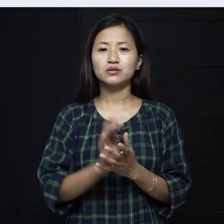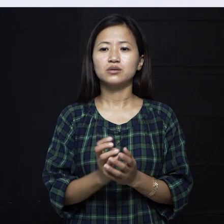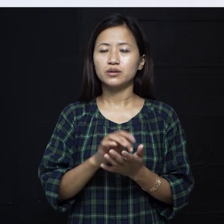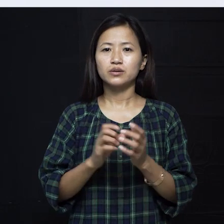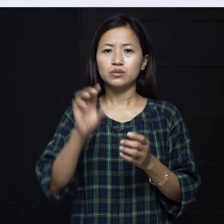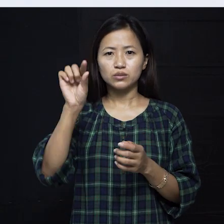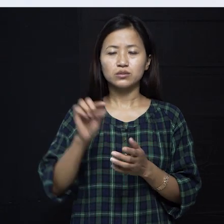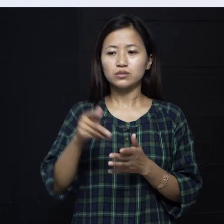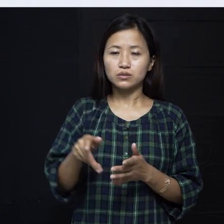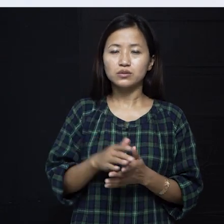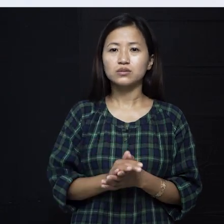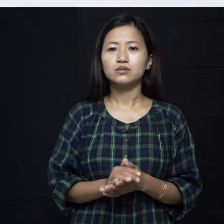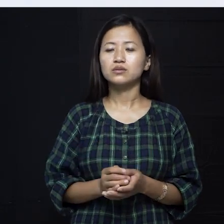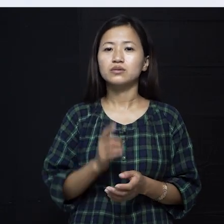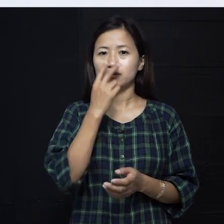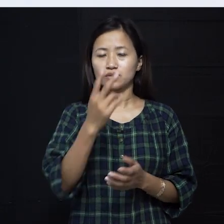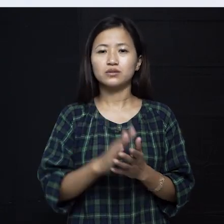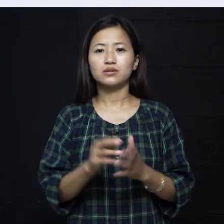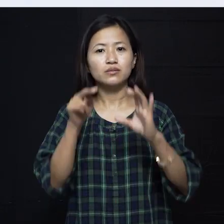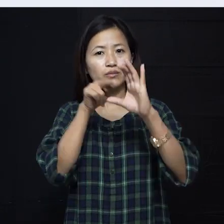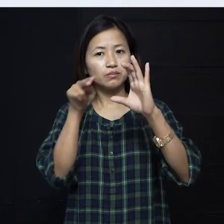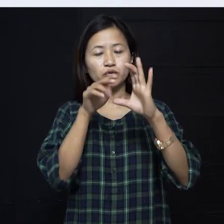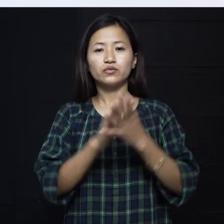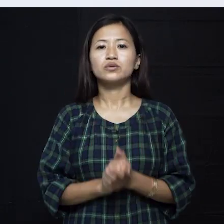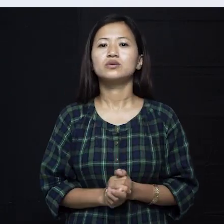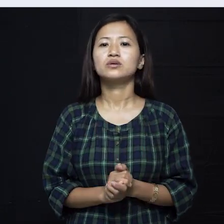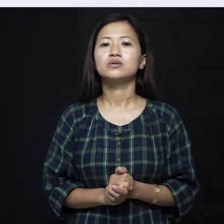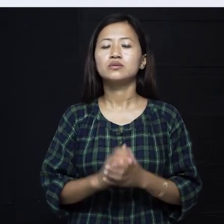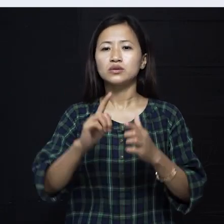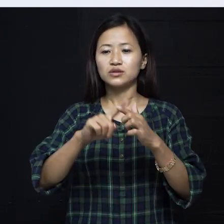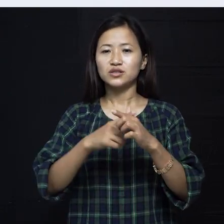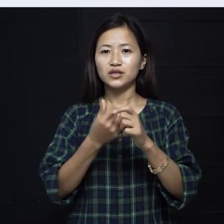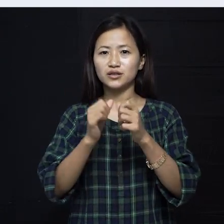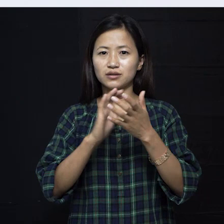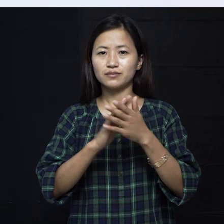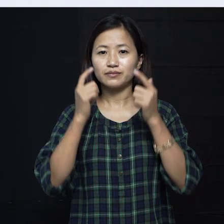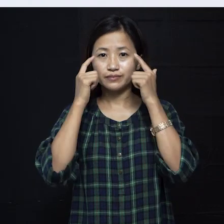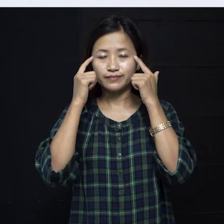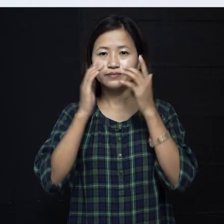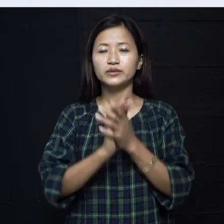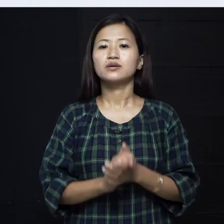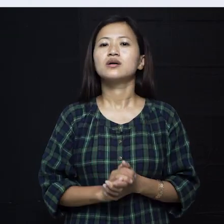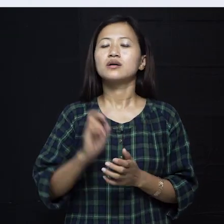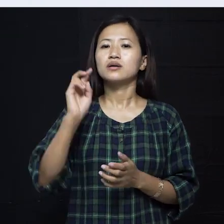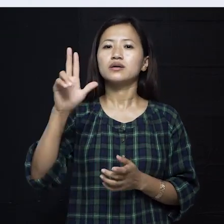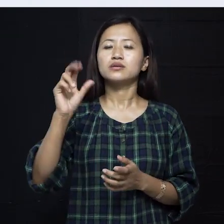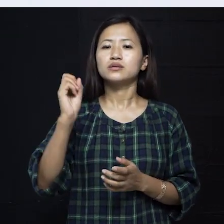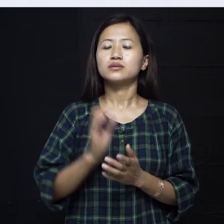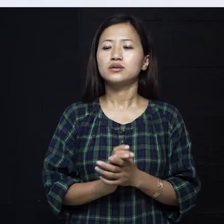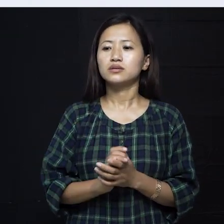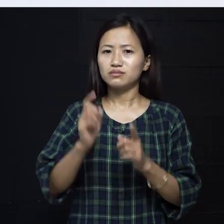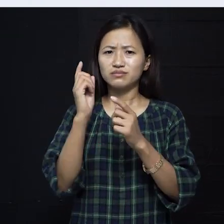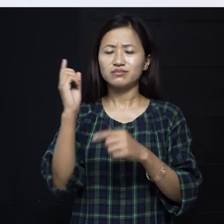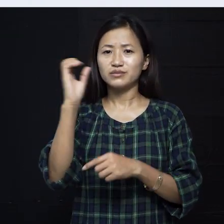sure all of you must have seen that movie, okay? We used to talk about it. That is Jackie Chan's movie where he took 80 days to go around the